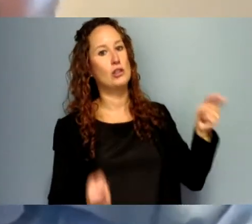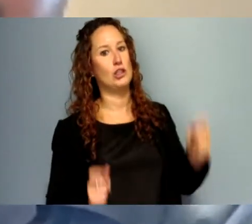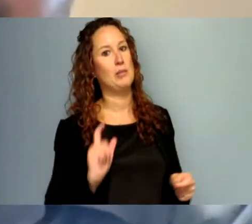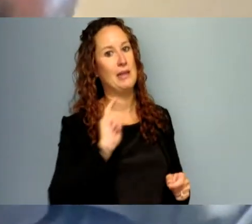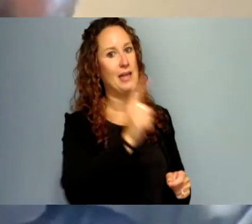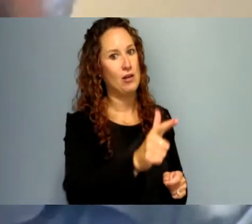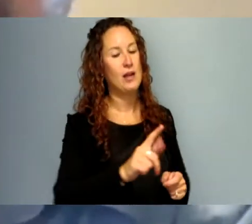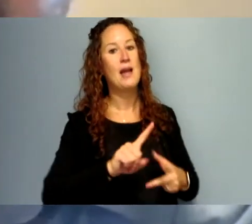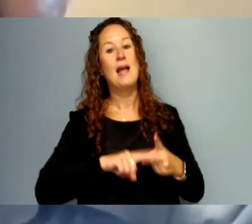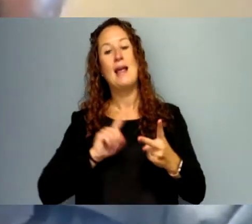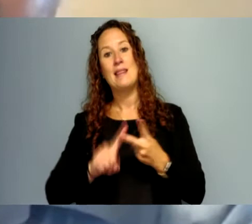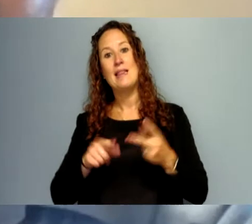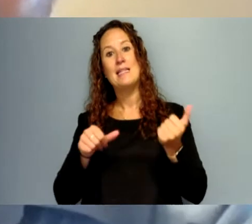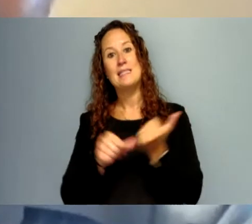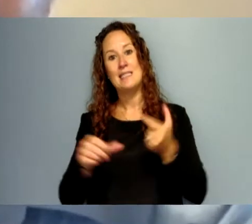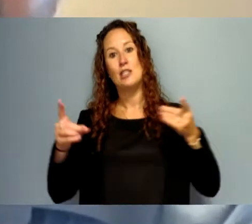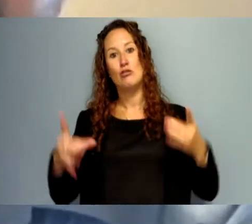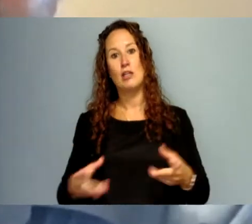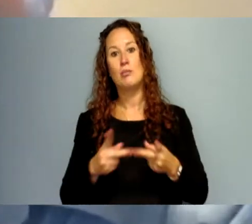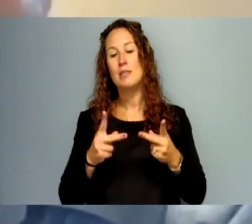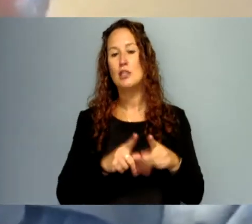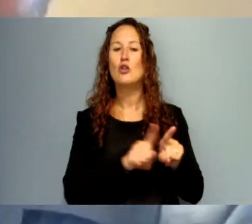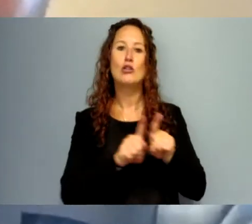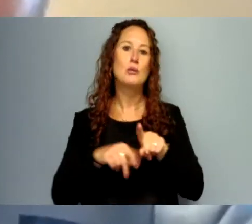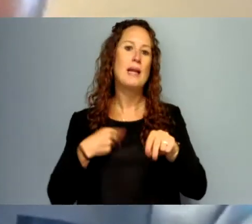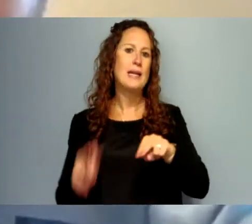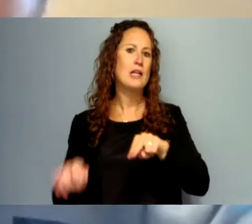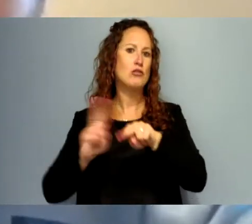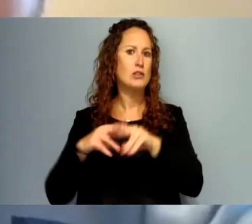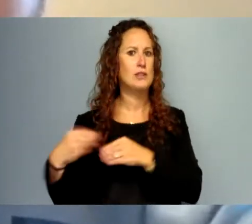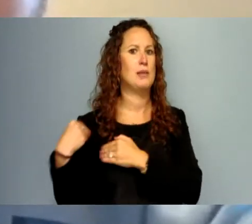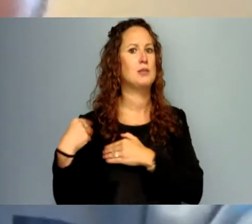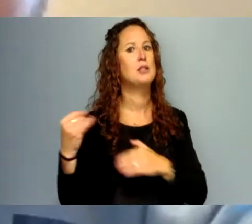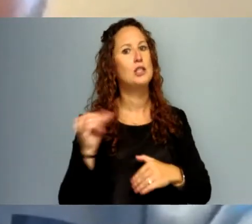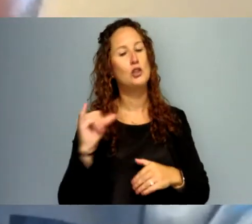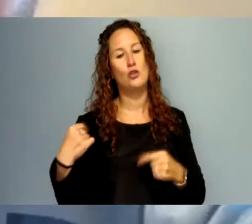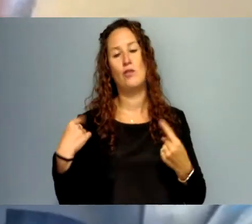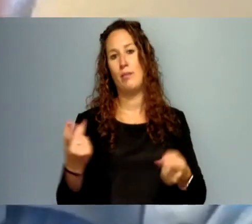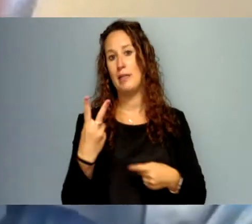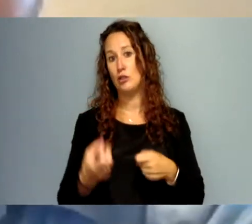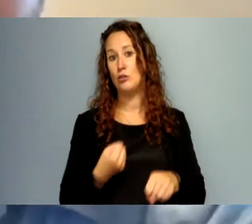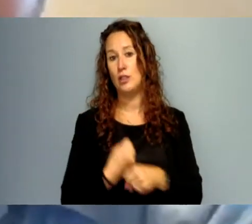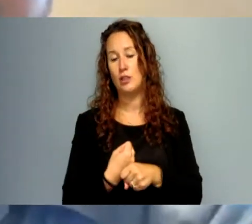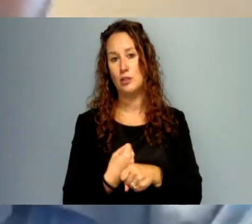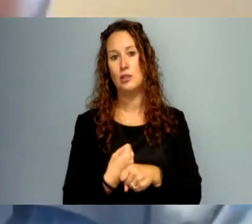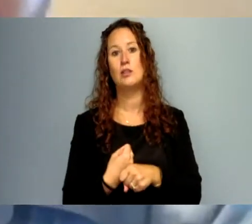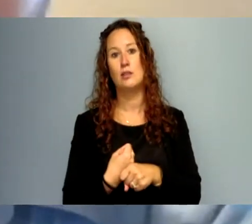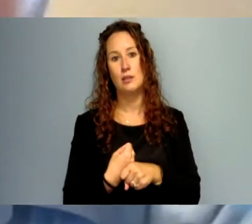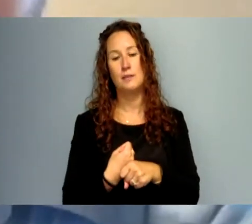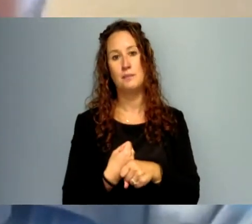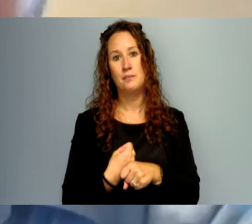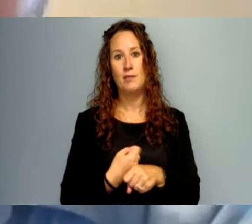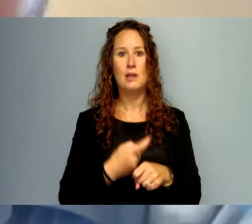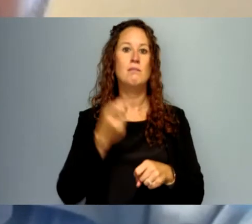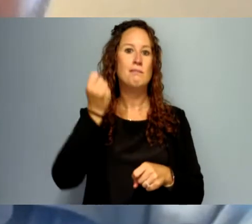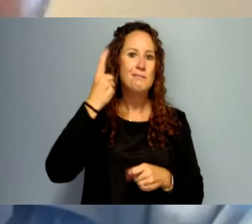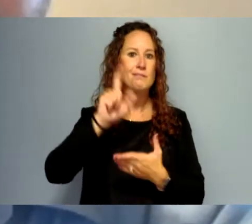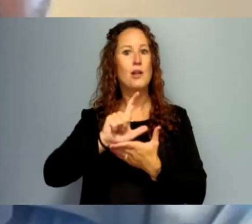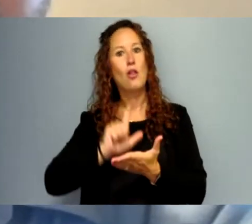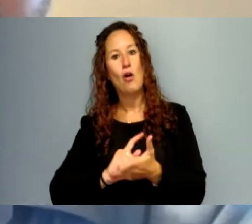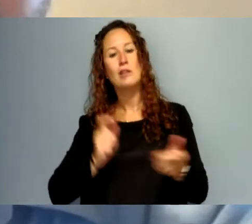And then the assistant director position has also had increased responsibility over the last 2 years as the laws have